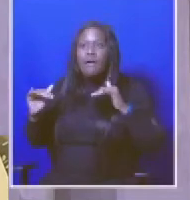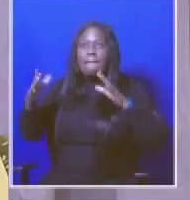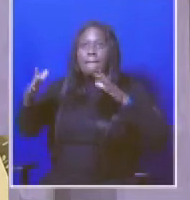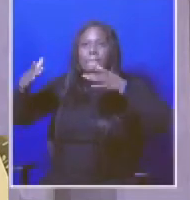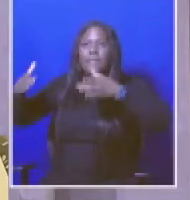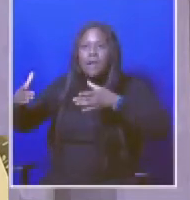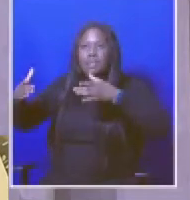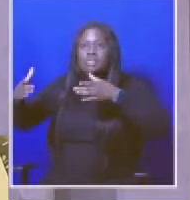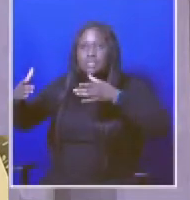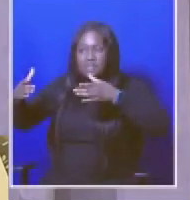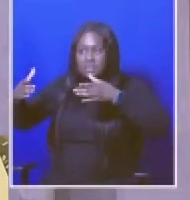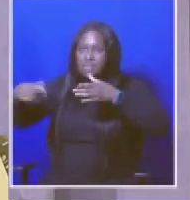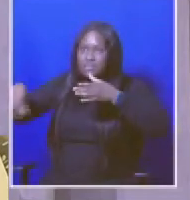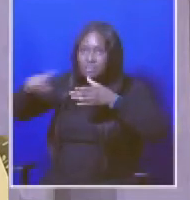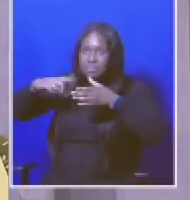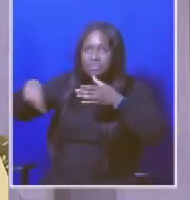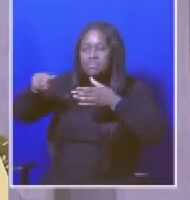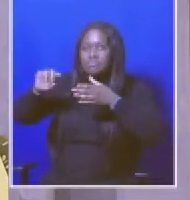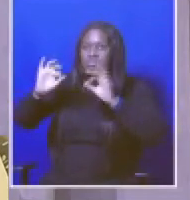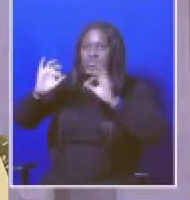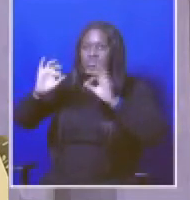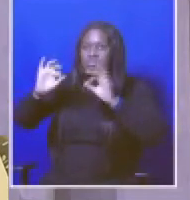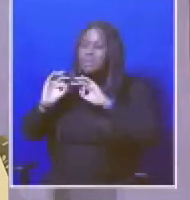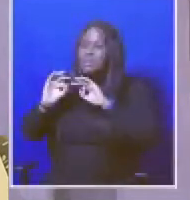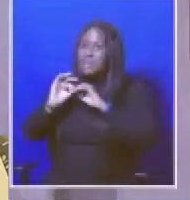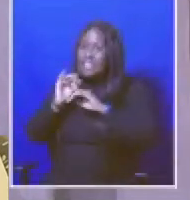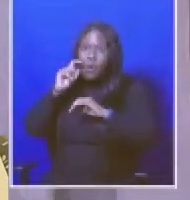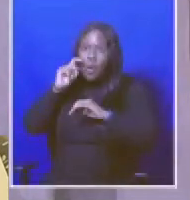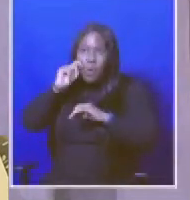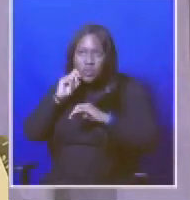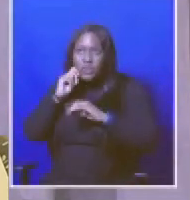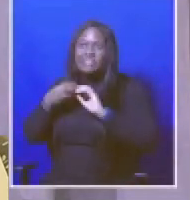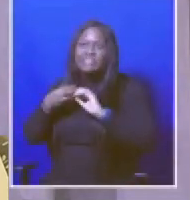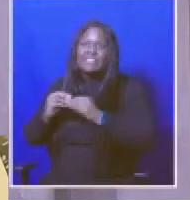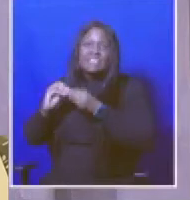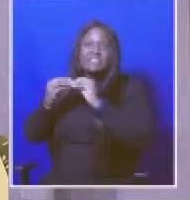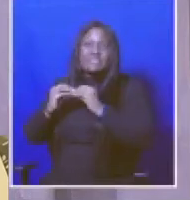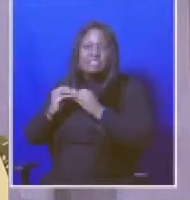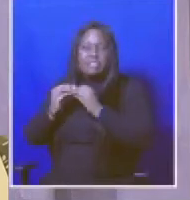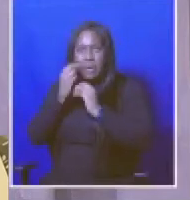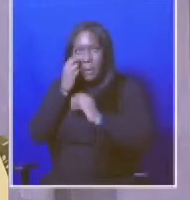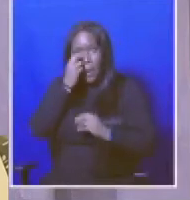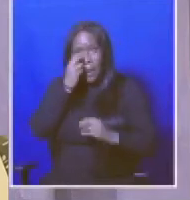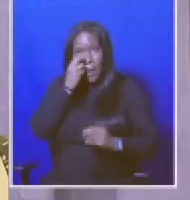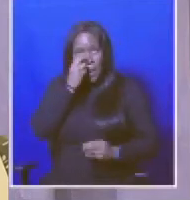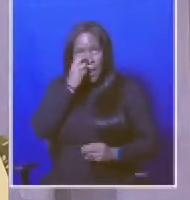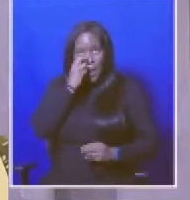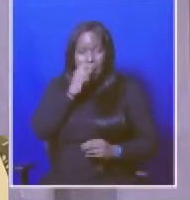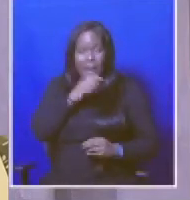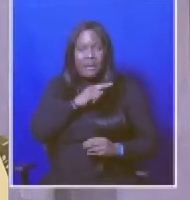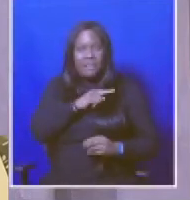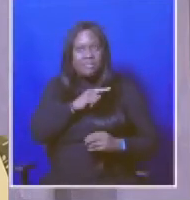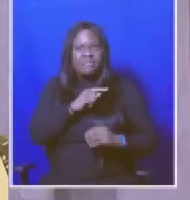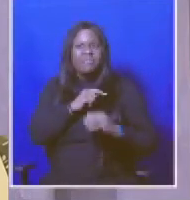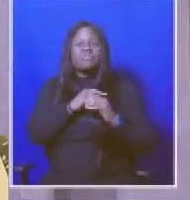quality services. There's also the Municipal Infrastructure Support Agent